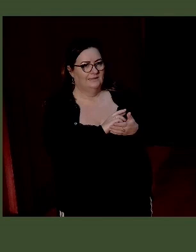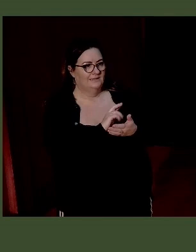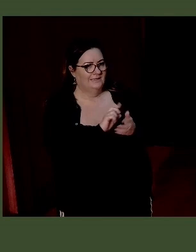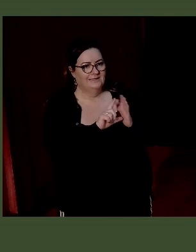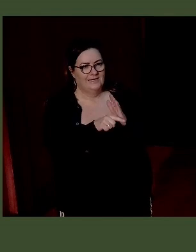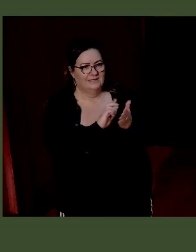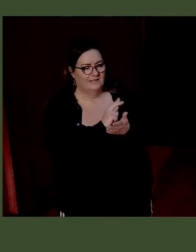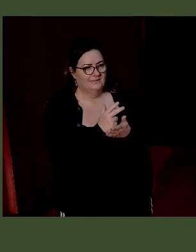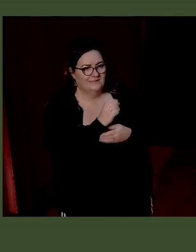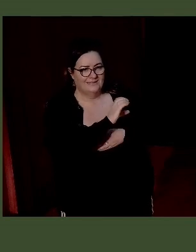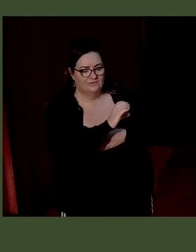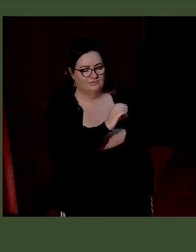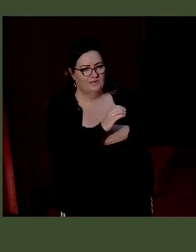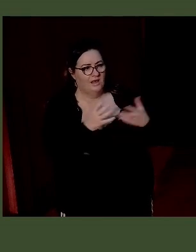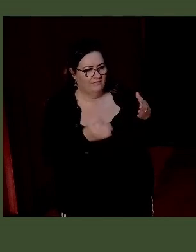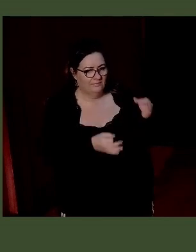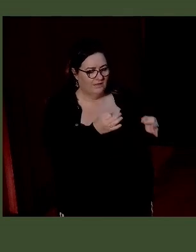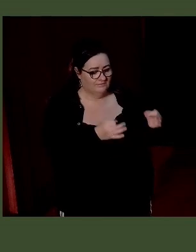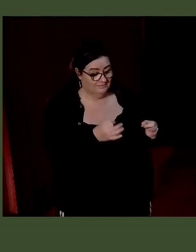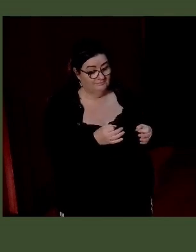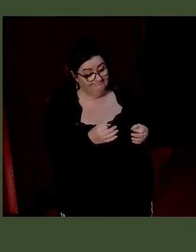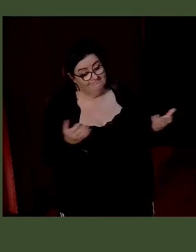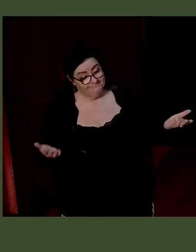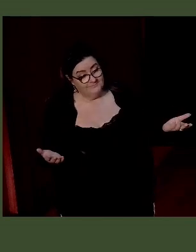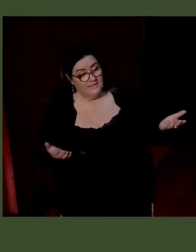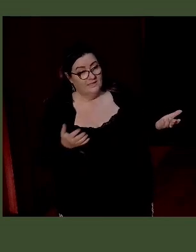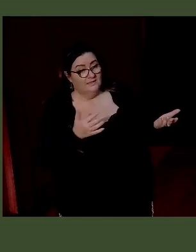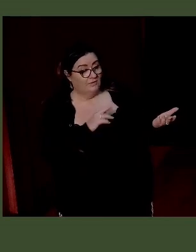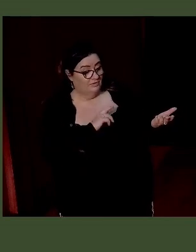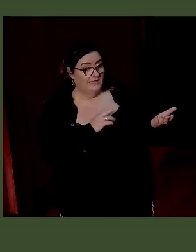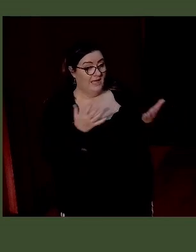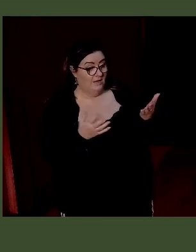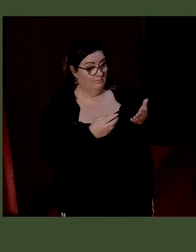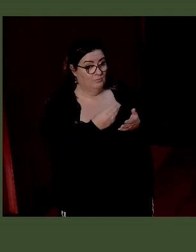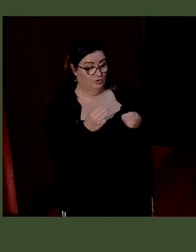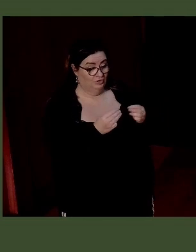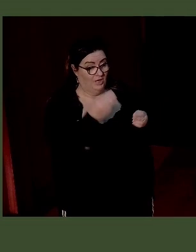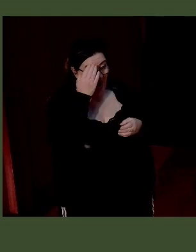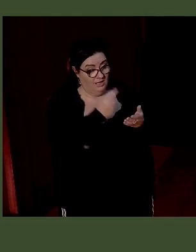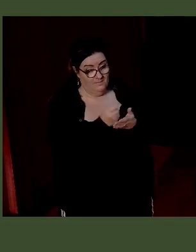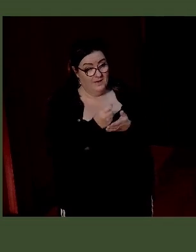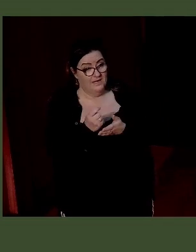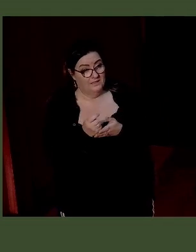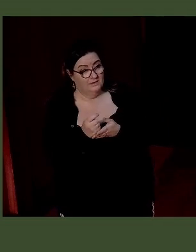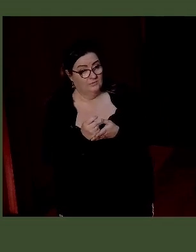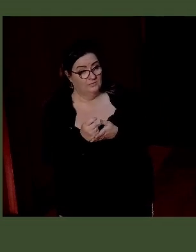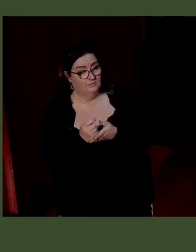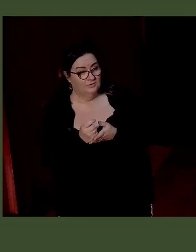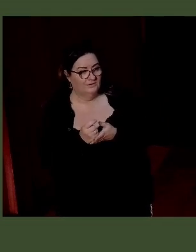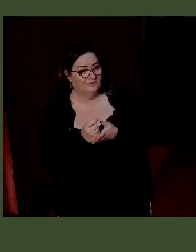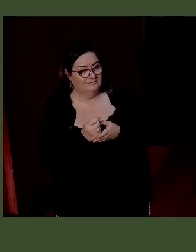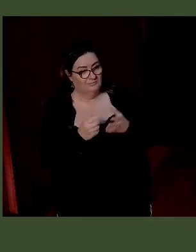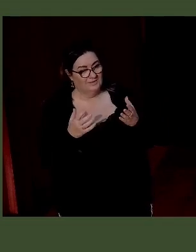Irish nationalist politicians could justifiably claim that the amount that Ireland paid in taxation was greater than what was